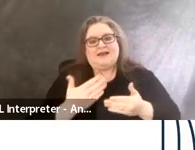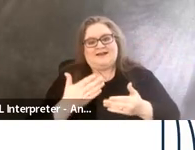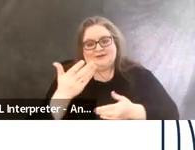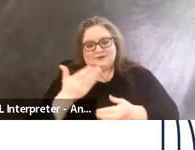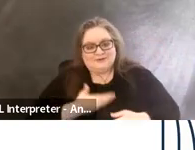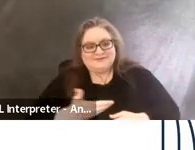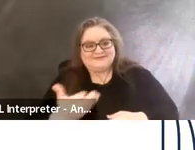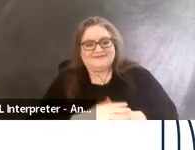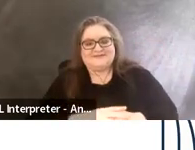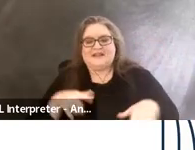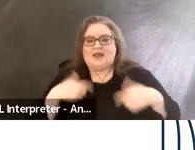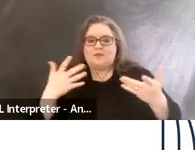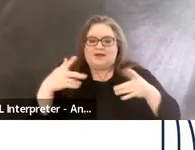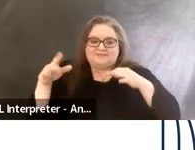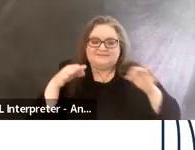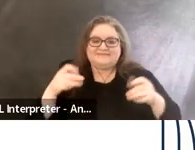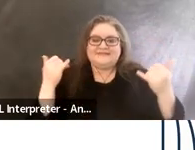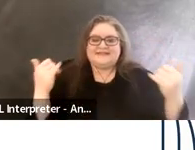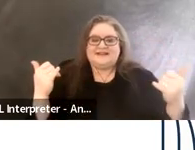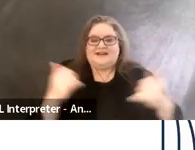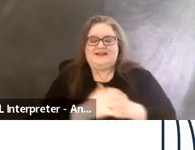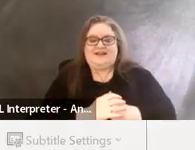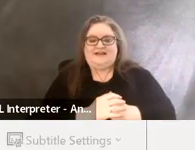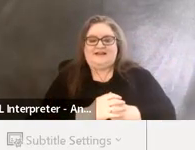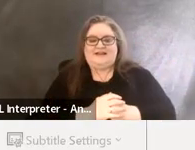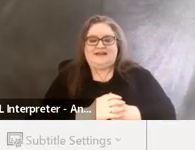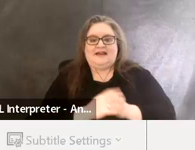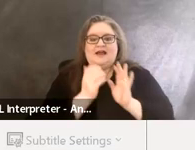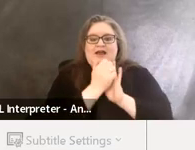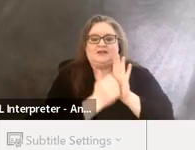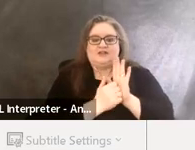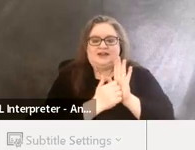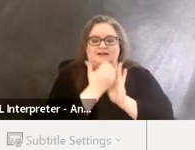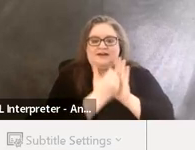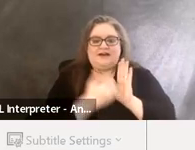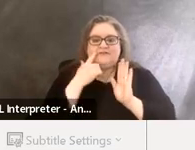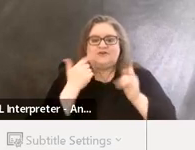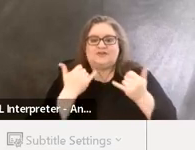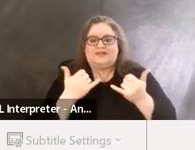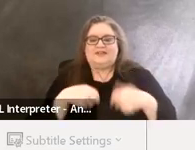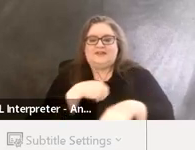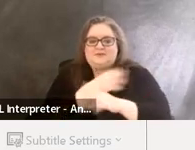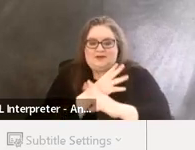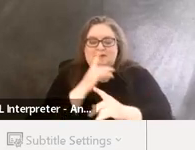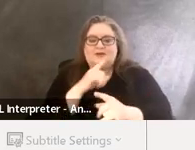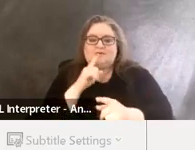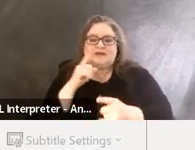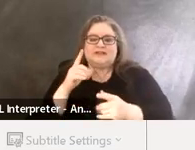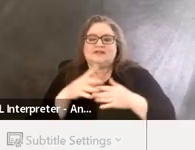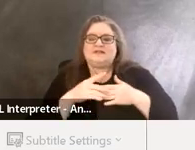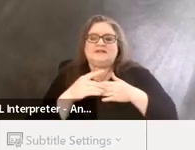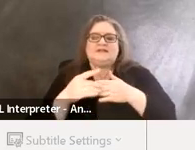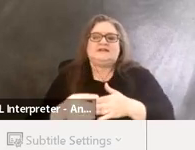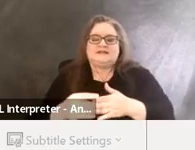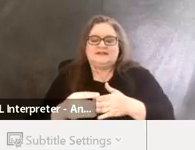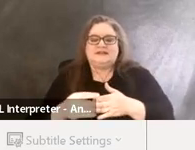I wanted to tell you that today, the agenda of our webinar is really to take you on a walk